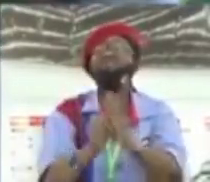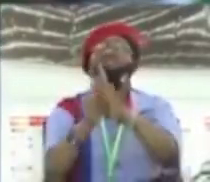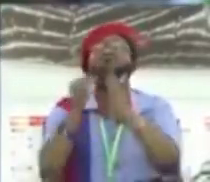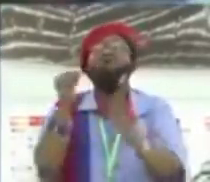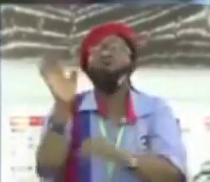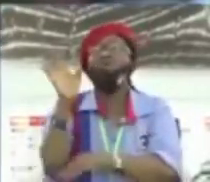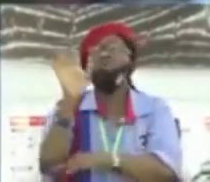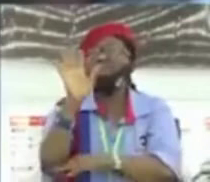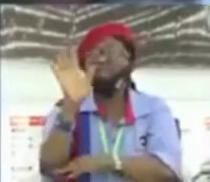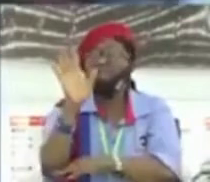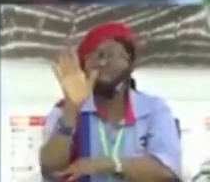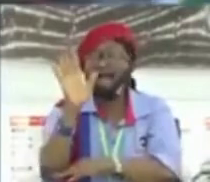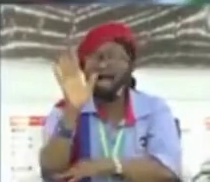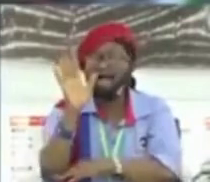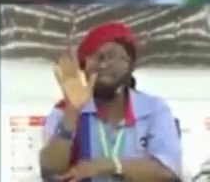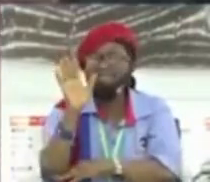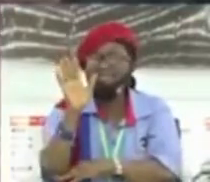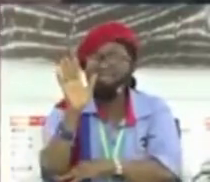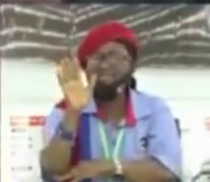opo.